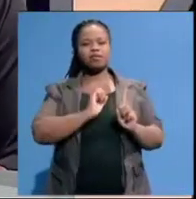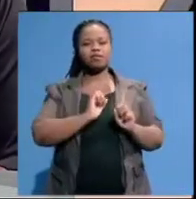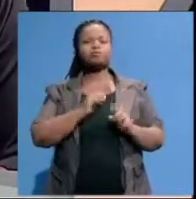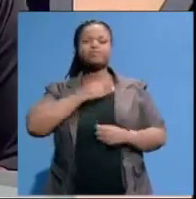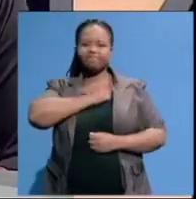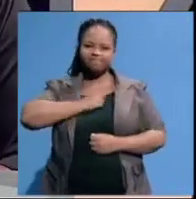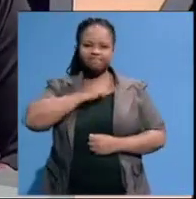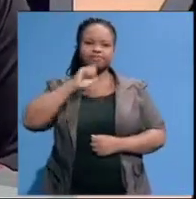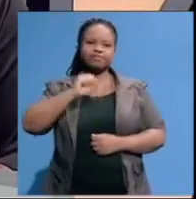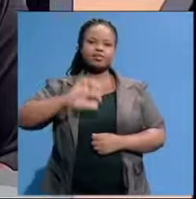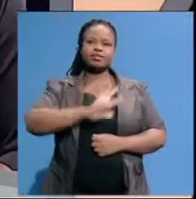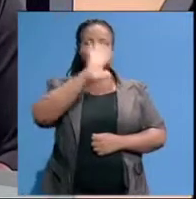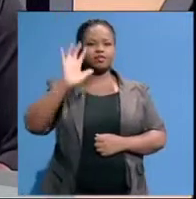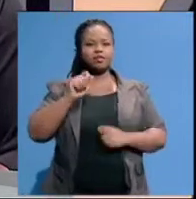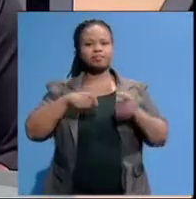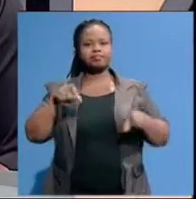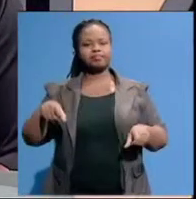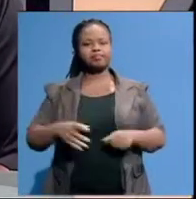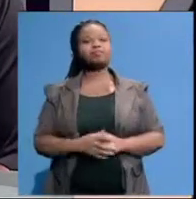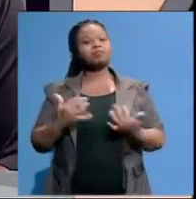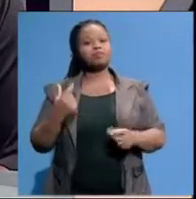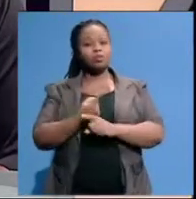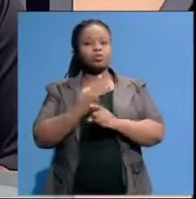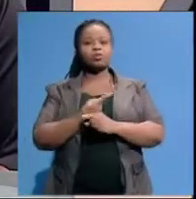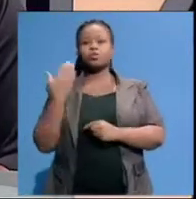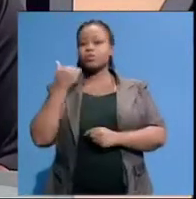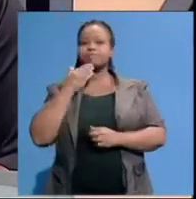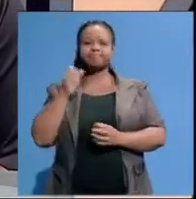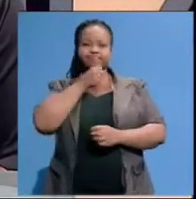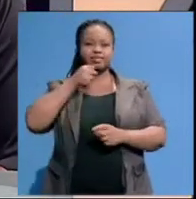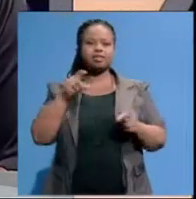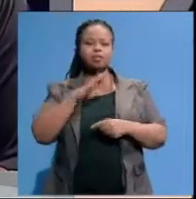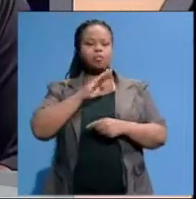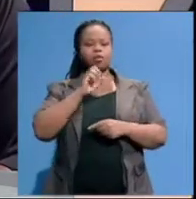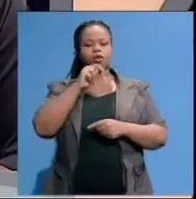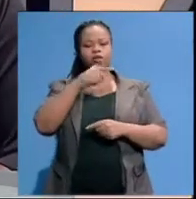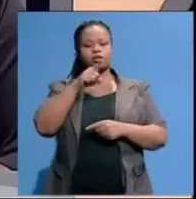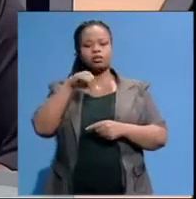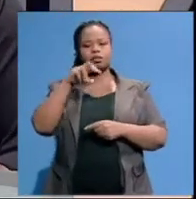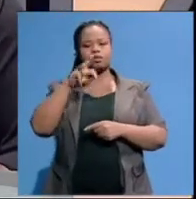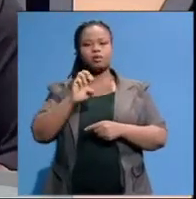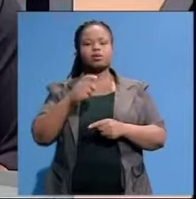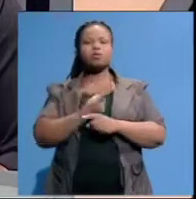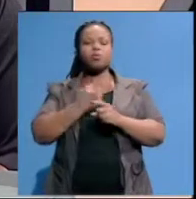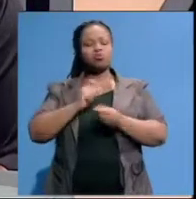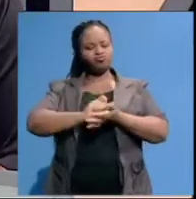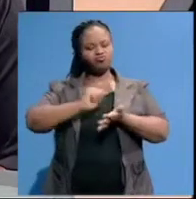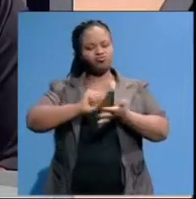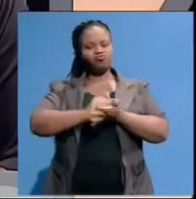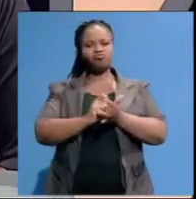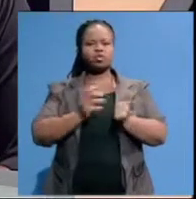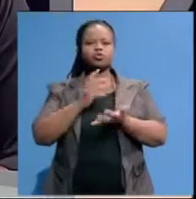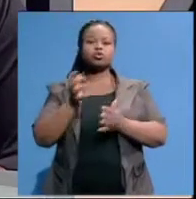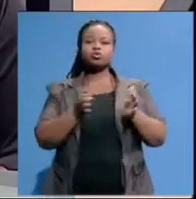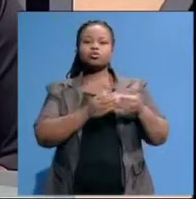Lungehlanga Mzantsi. We started the show with a performance from the talented Bongeziwe Mabandla, a songwriter that hails from our very own Eastern